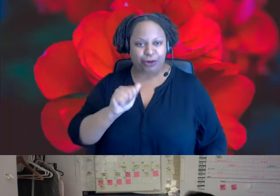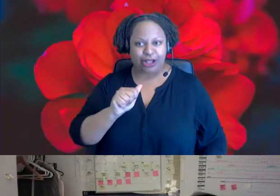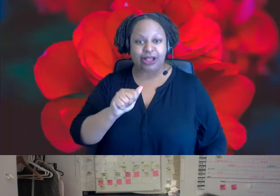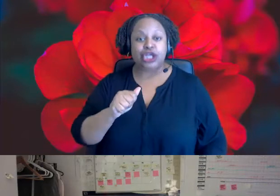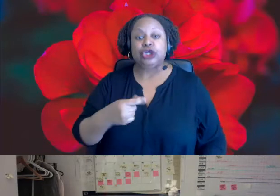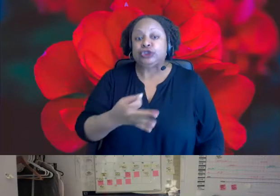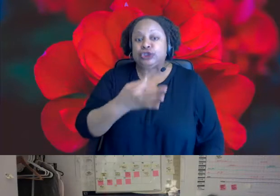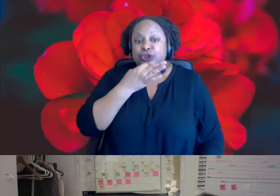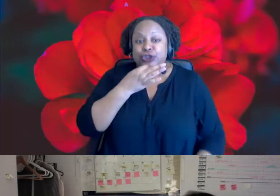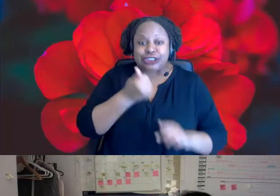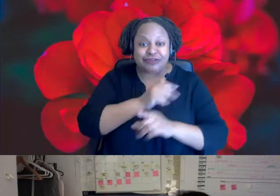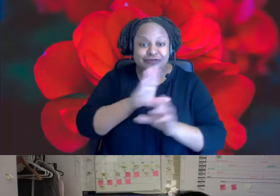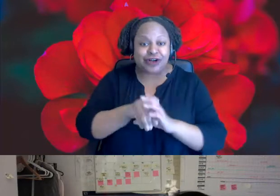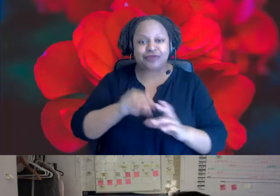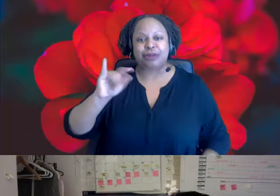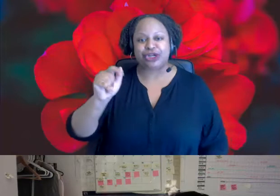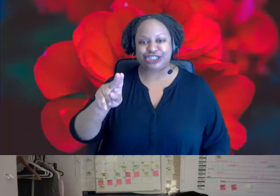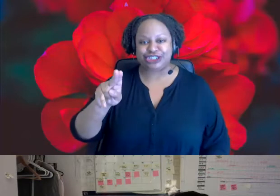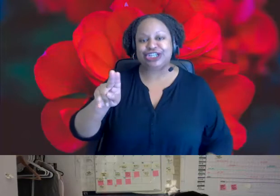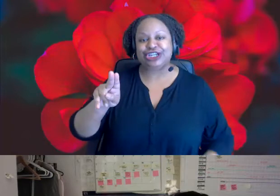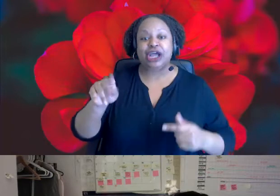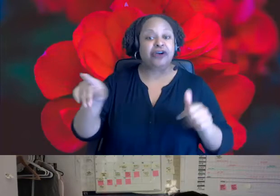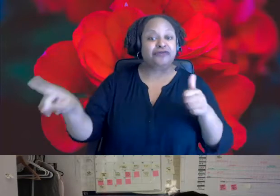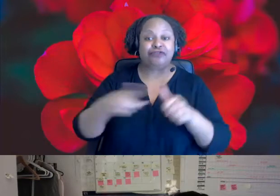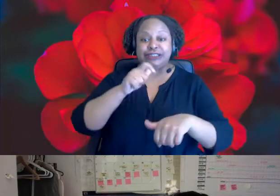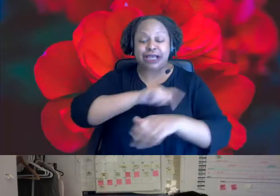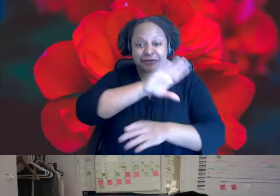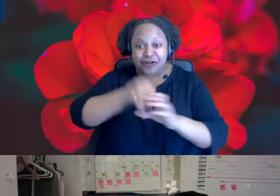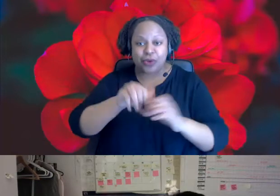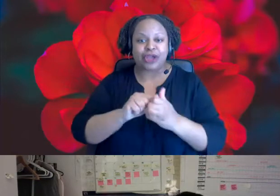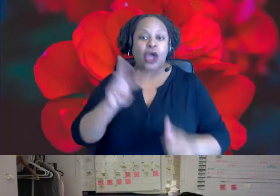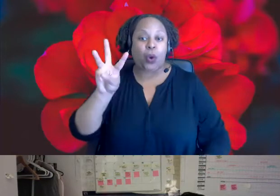Opera. Thank you for being here, our international superstar friend.